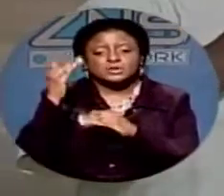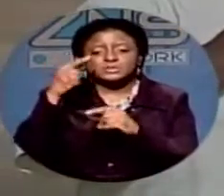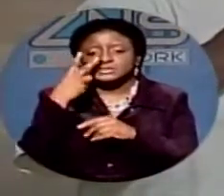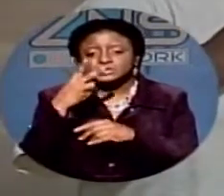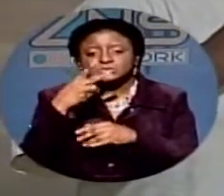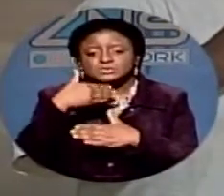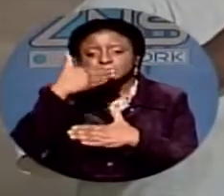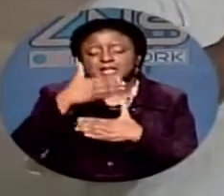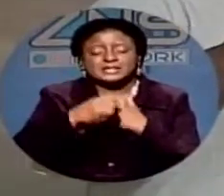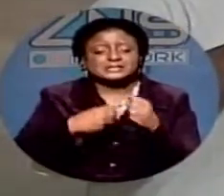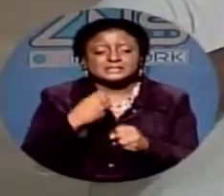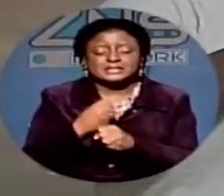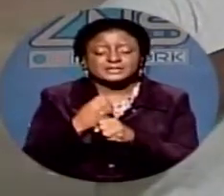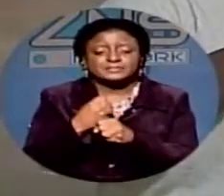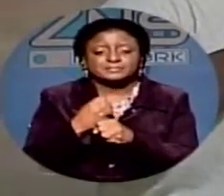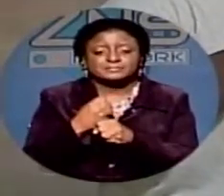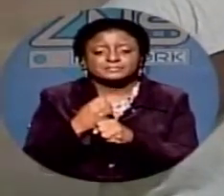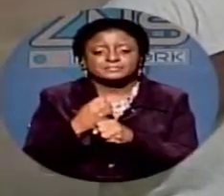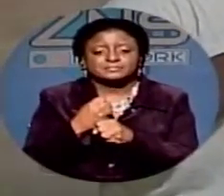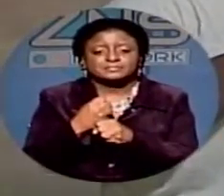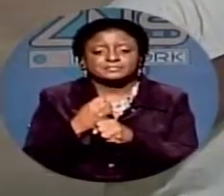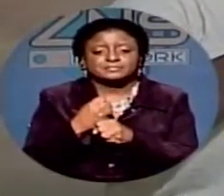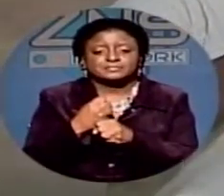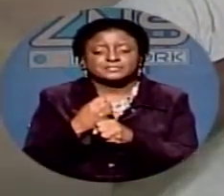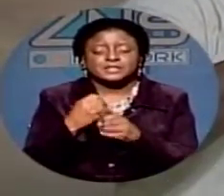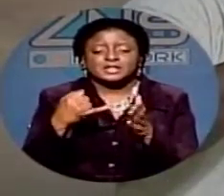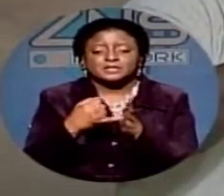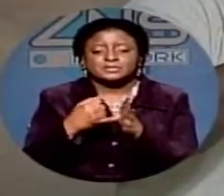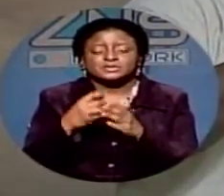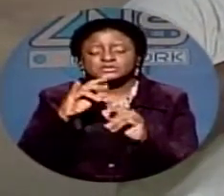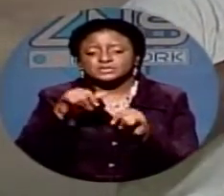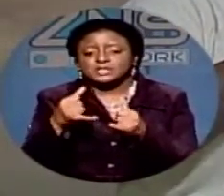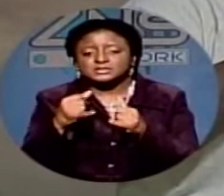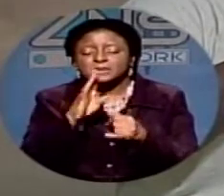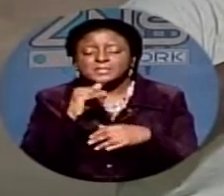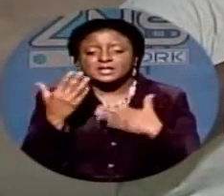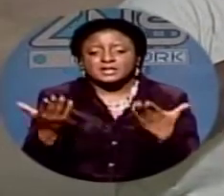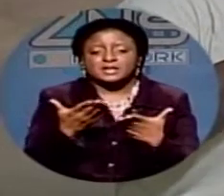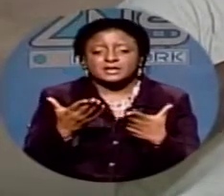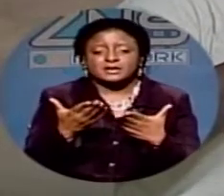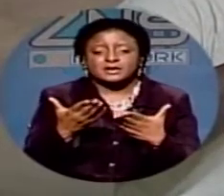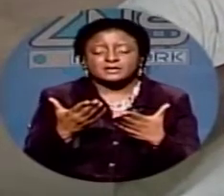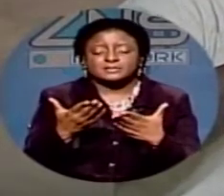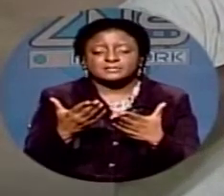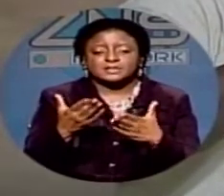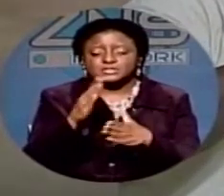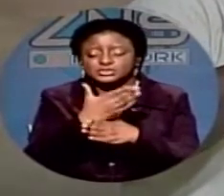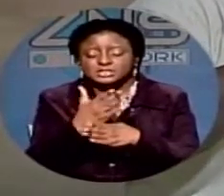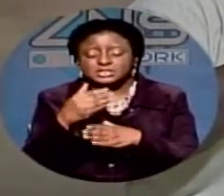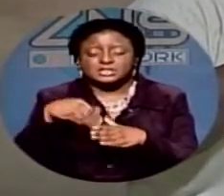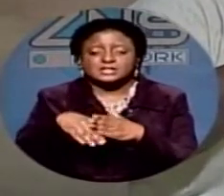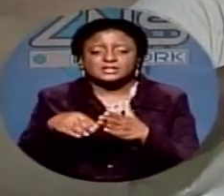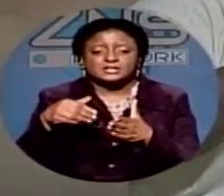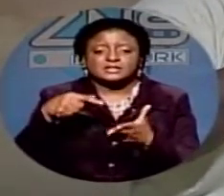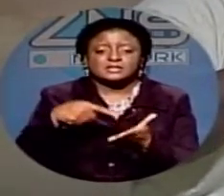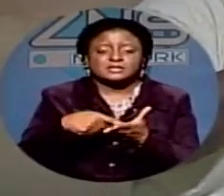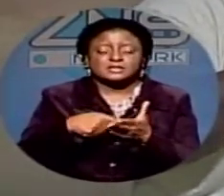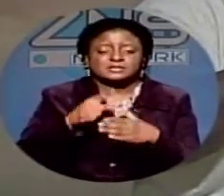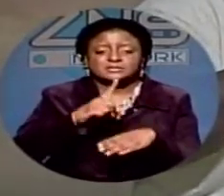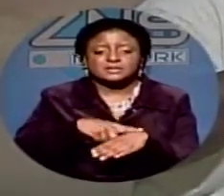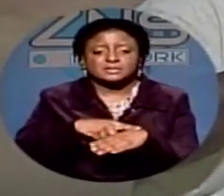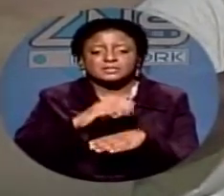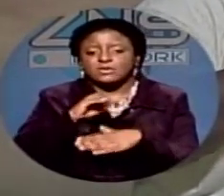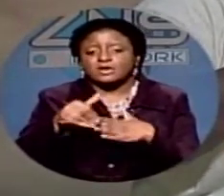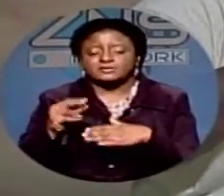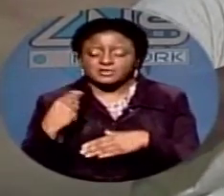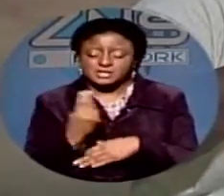just an honor to be able to come out here and be a part of Kalina and share in this memorable occasion. All of us who's been around softball for some time